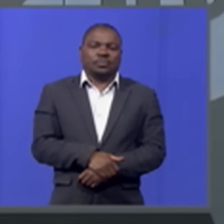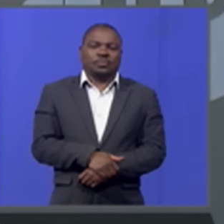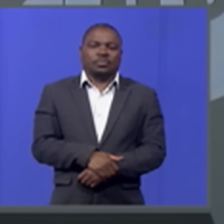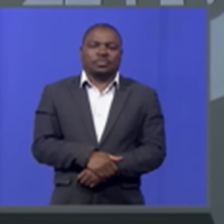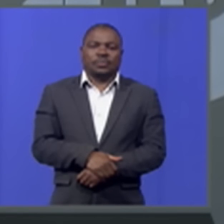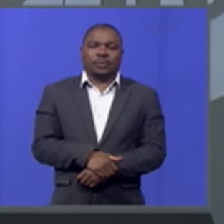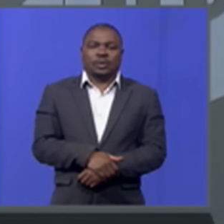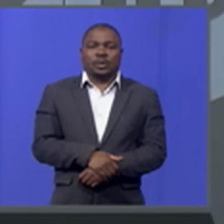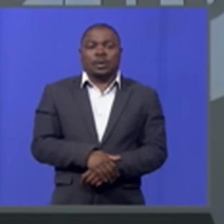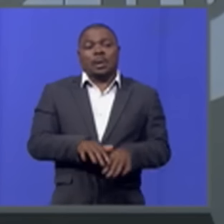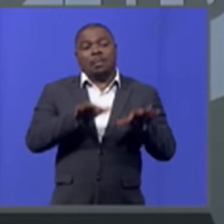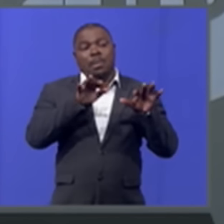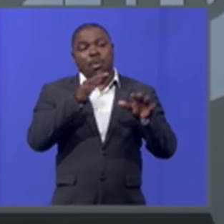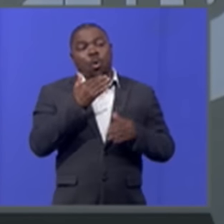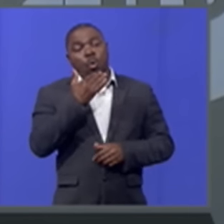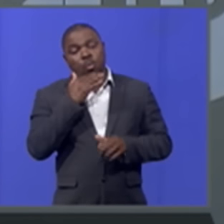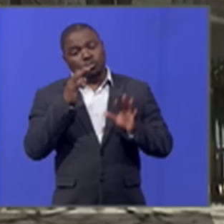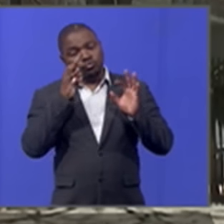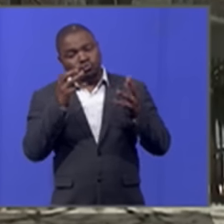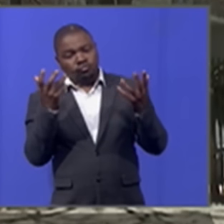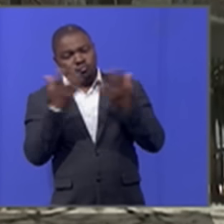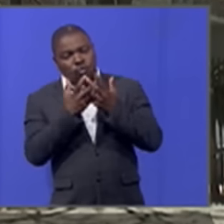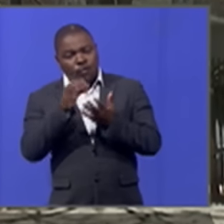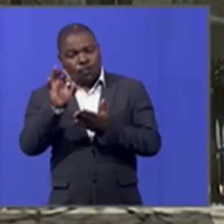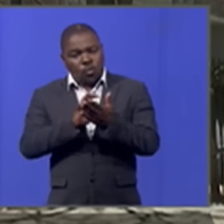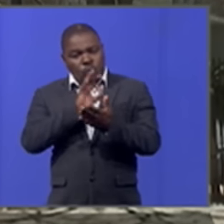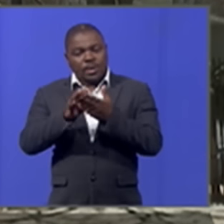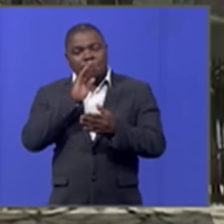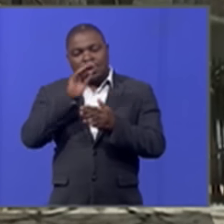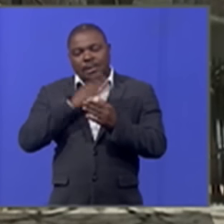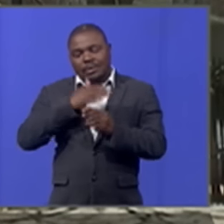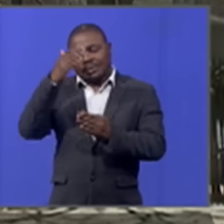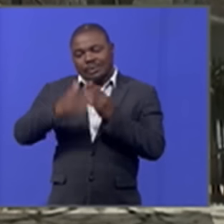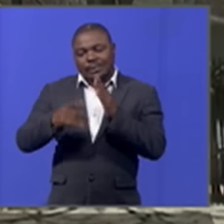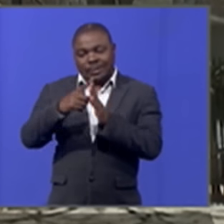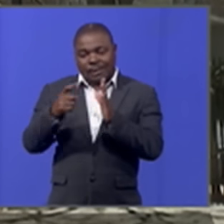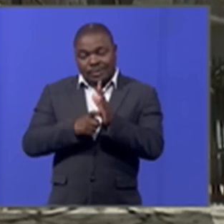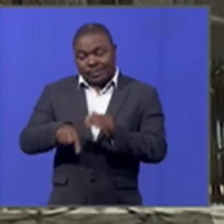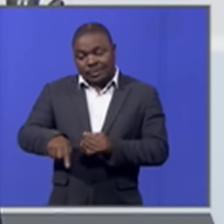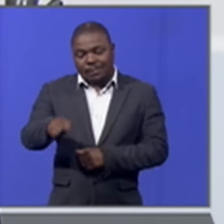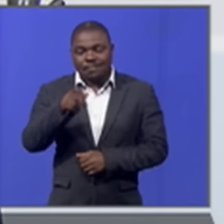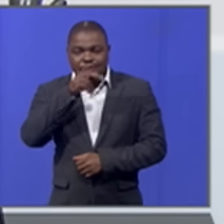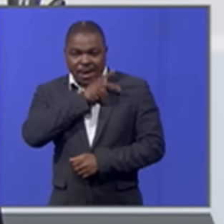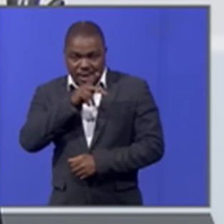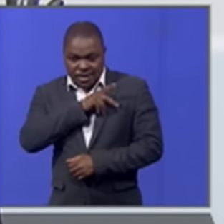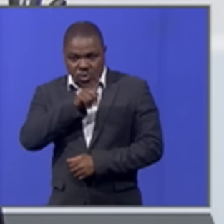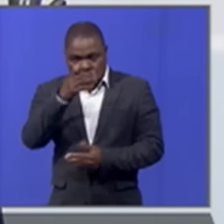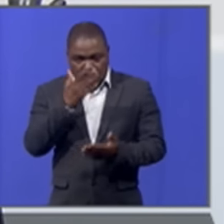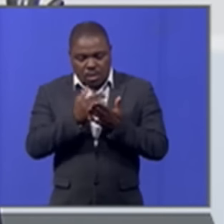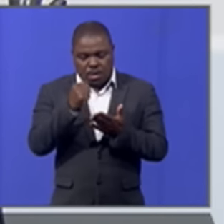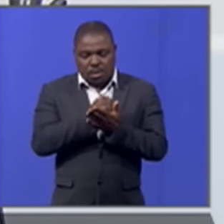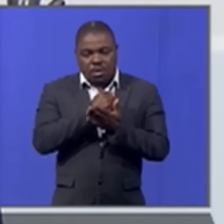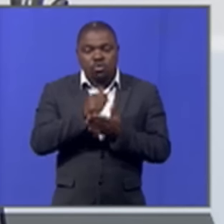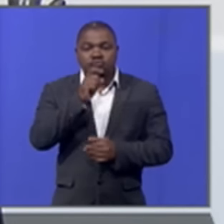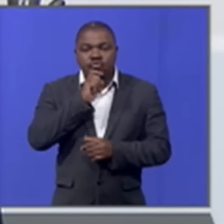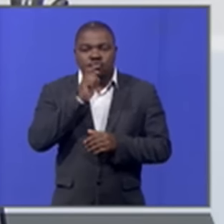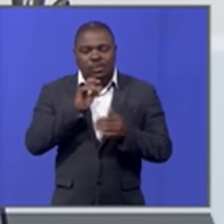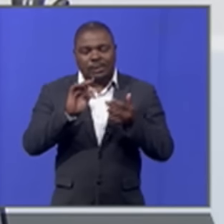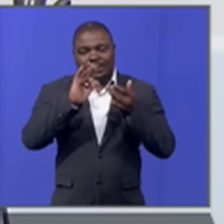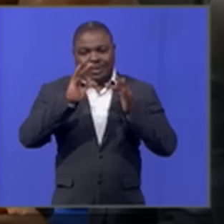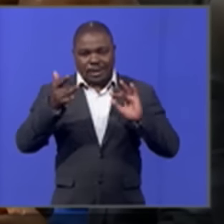Baagi ba ba nang le ditlhokego tsotlhe tsa go vouta ba na le go fitlha ka la botlhano go ikwadisetsa ditlhopho mo mafaratlhatlheng a internet